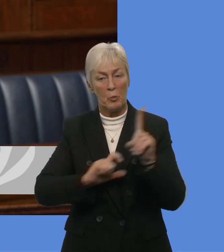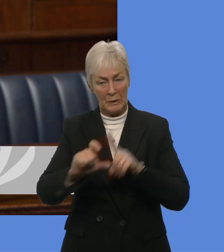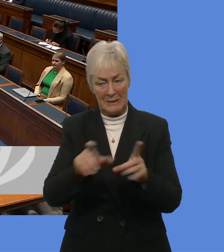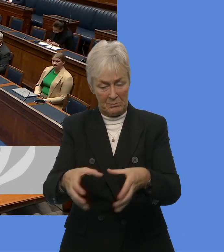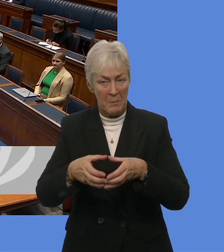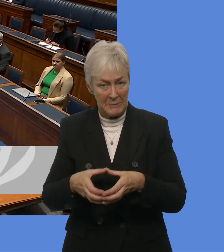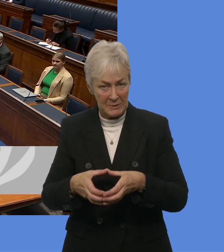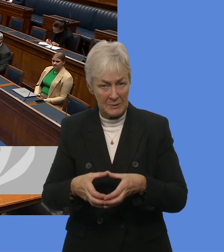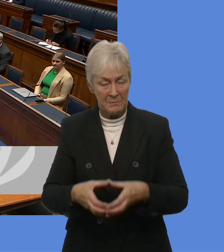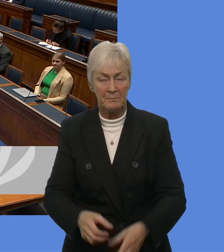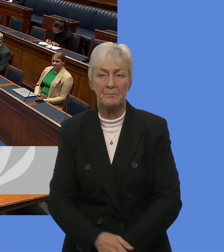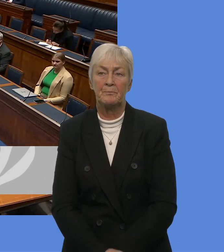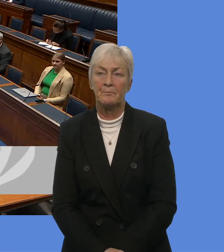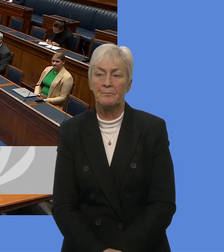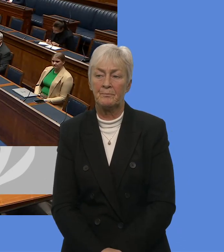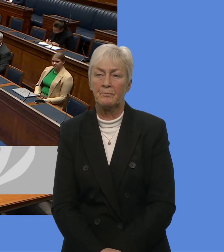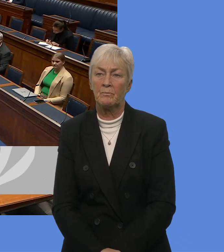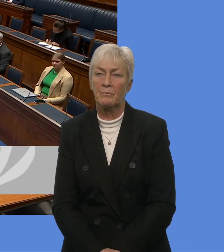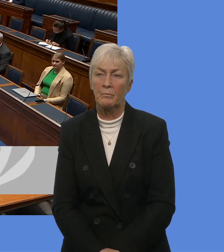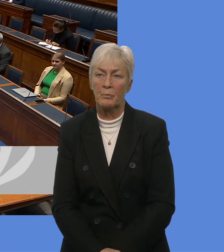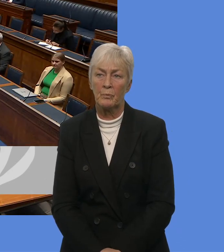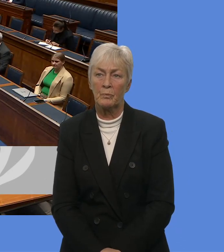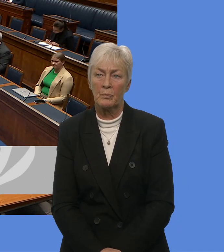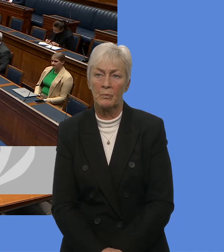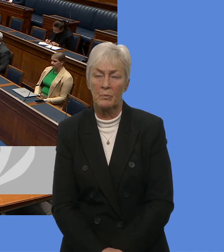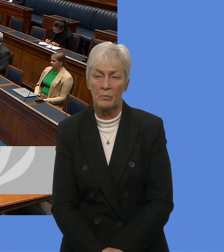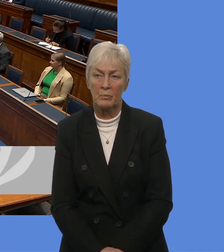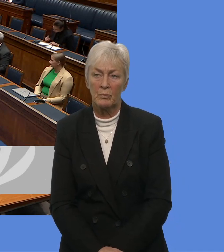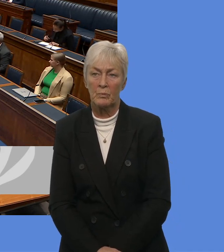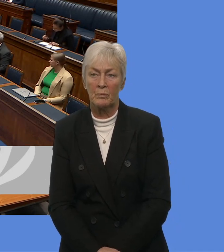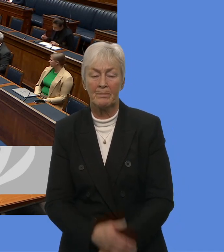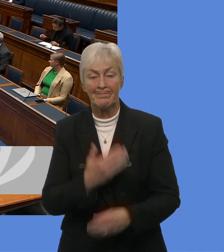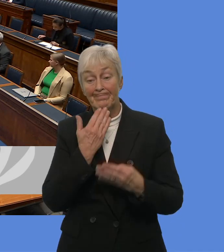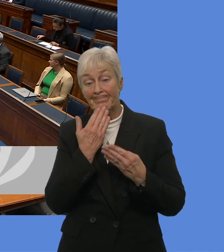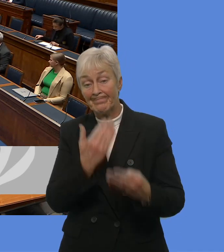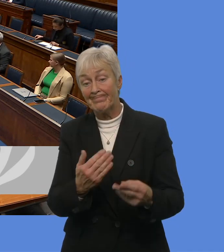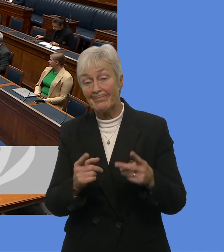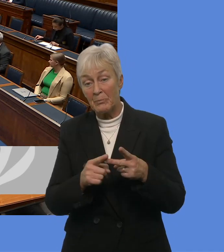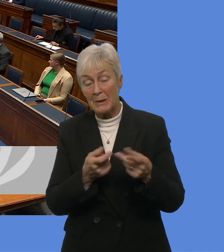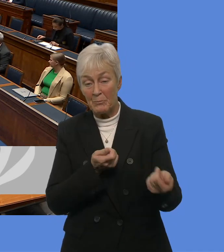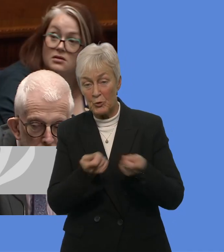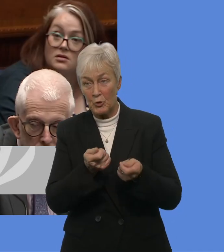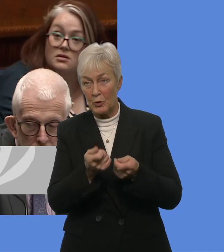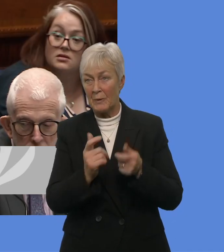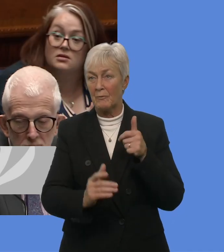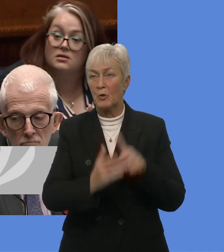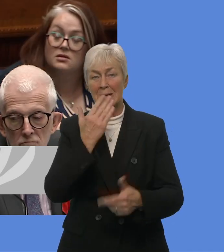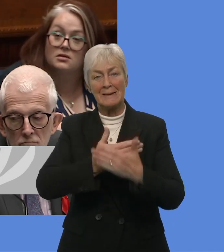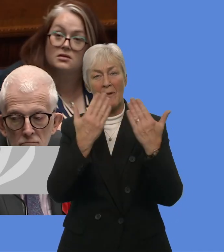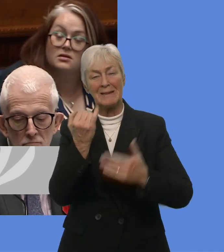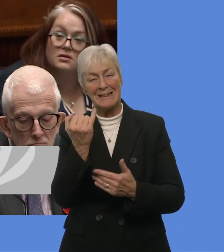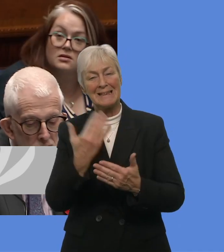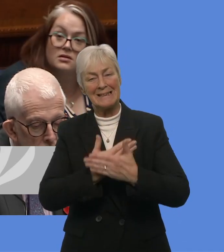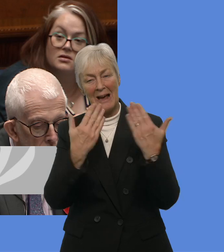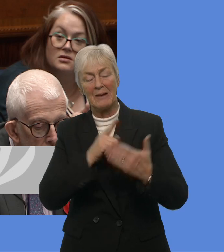benefit. Connie Egan. Thank you, Deputy First Minister. Today is the first day of 16 days to end violence against